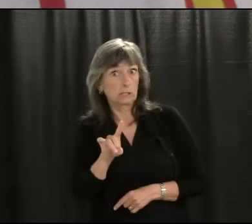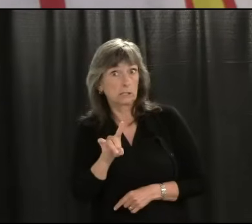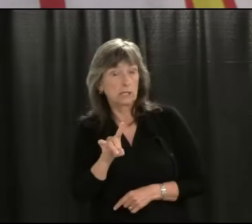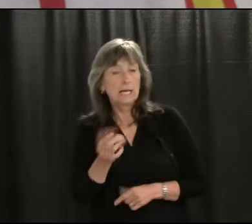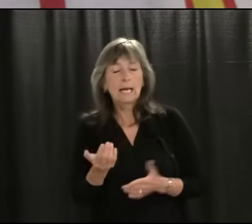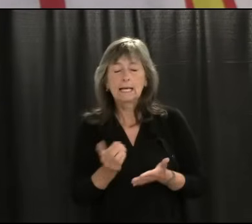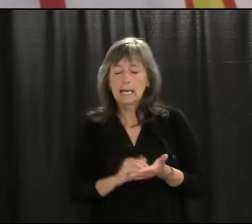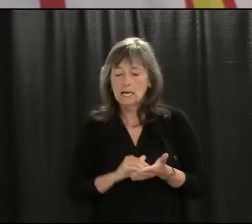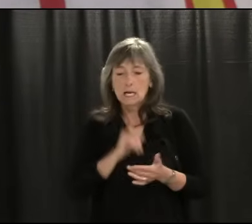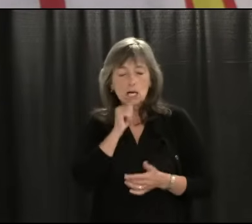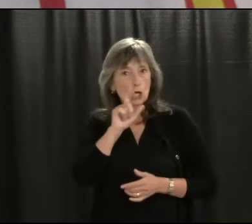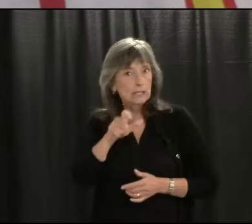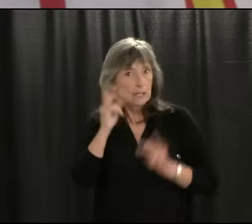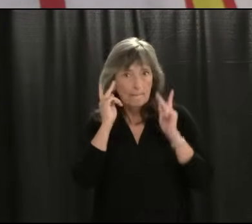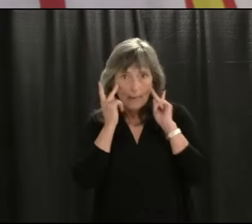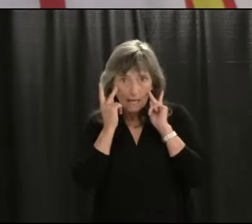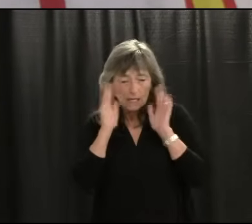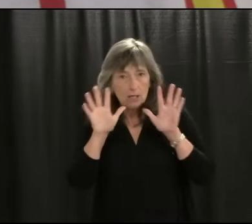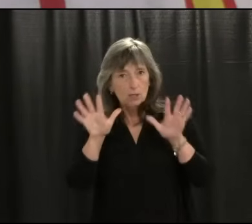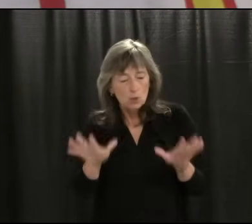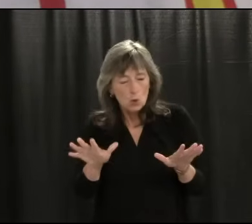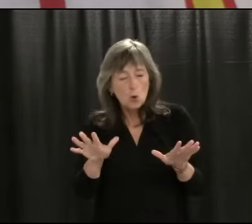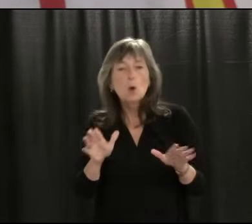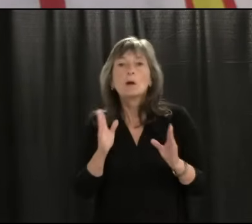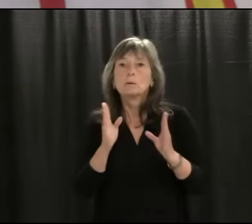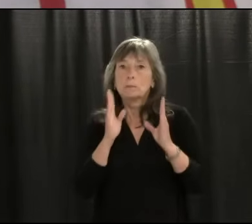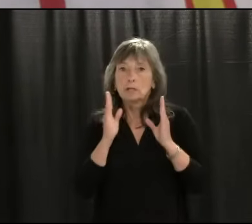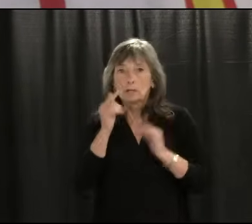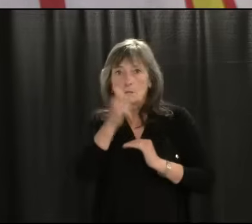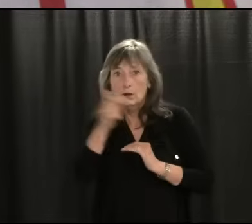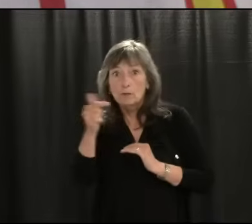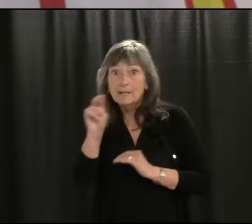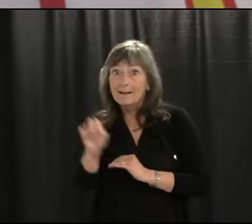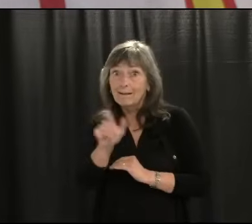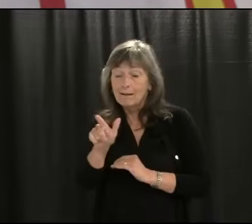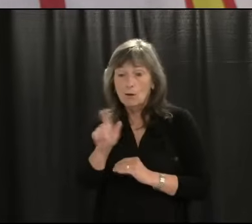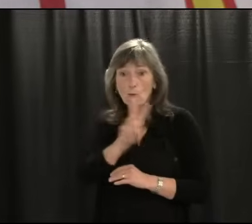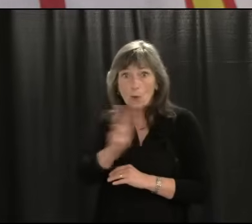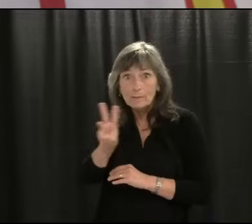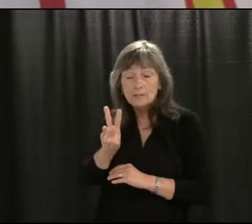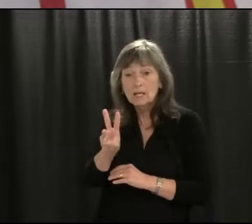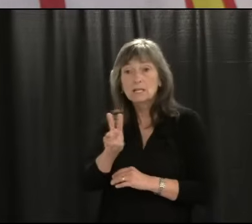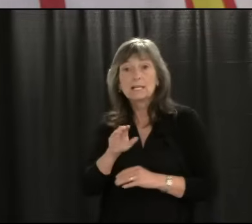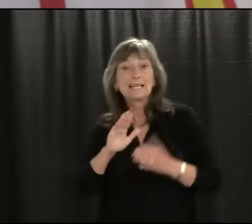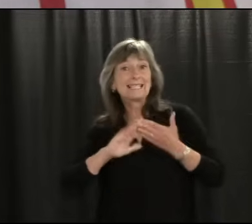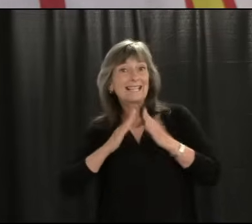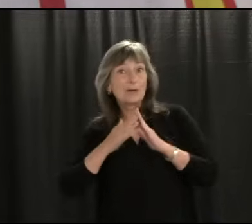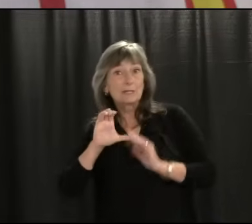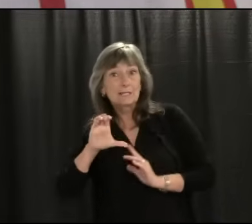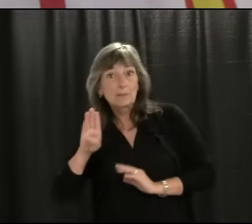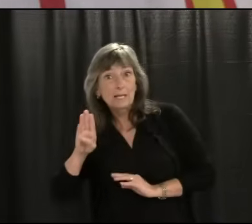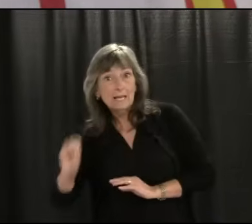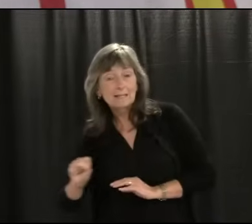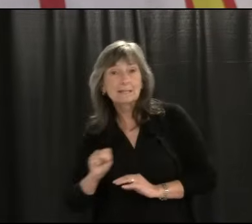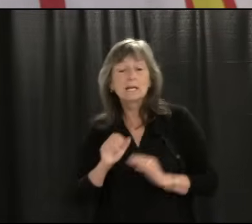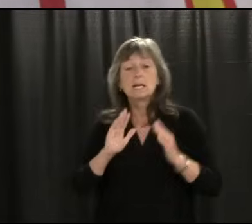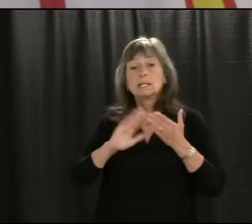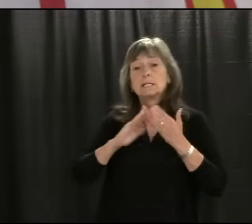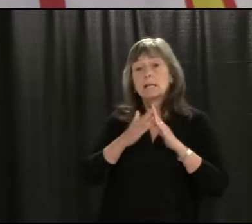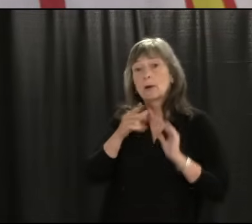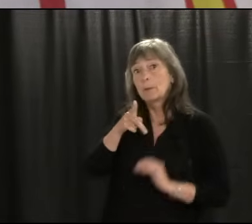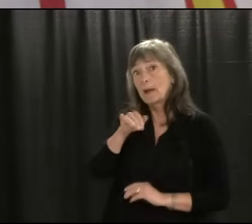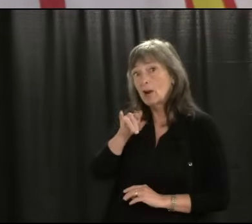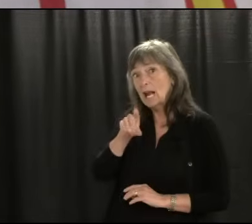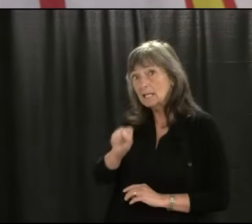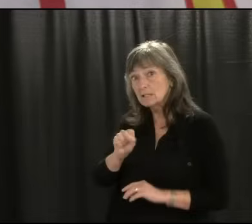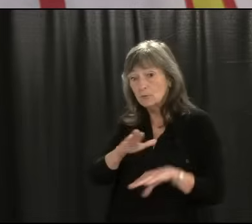a time to panic, a time to just continue to listen to Government of Newfoundland and Labrador, Town of CBS, Town of Paradise news alerts